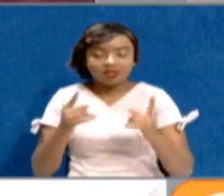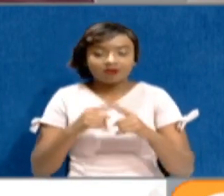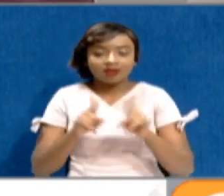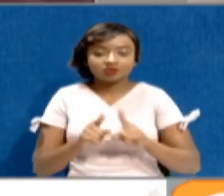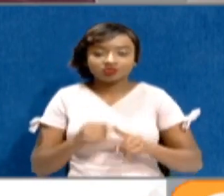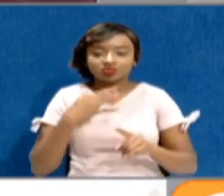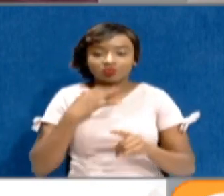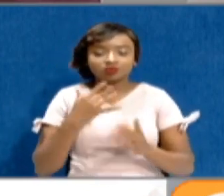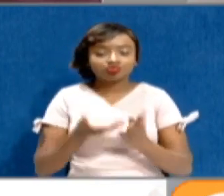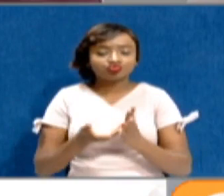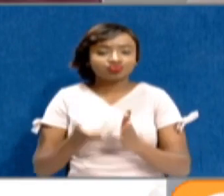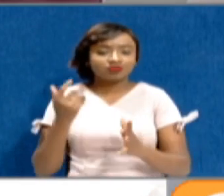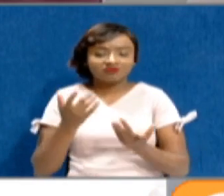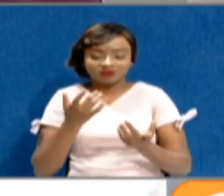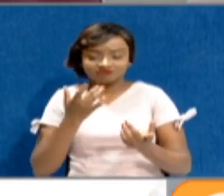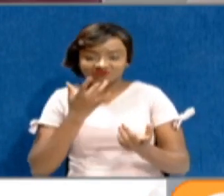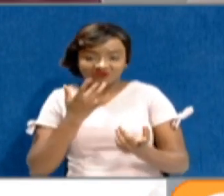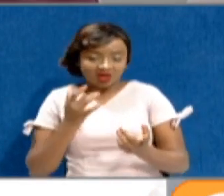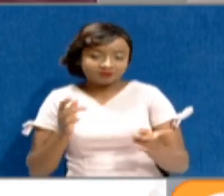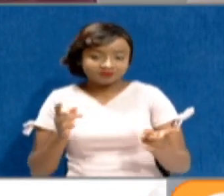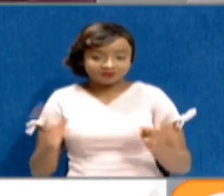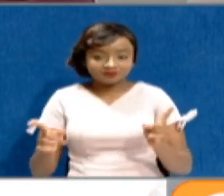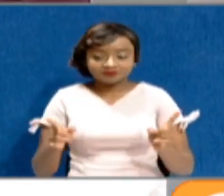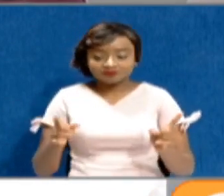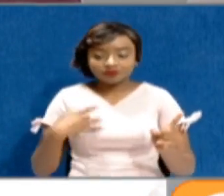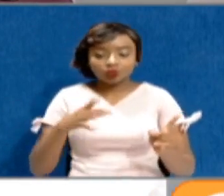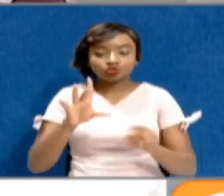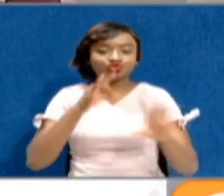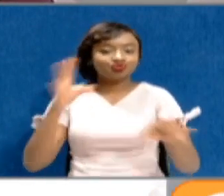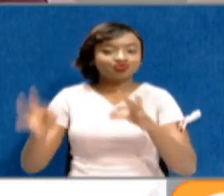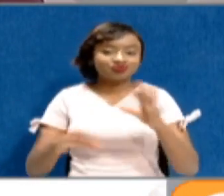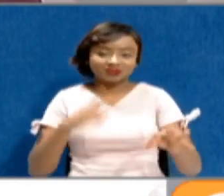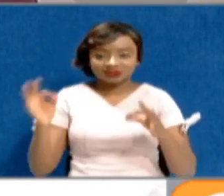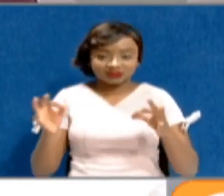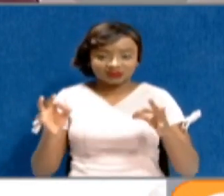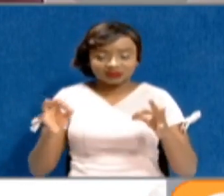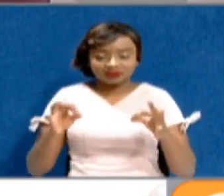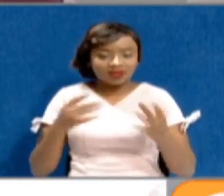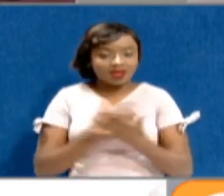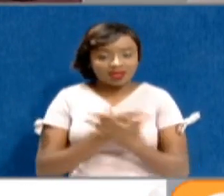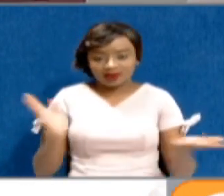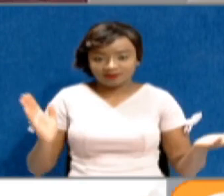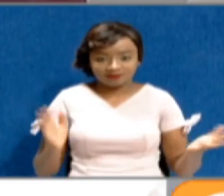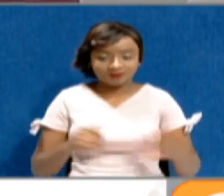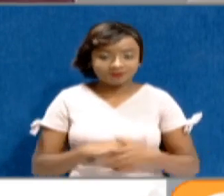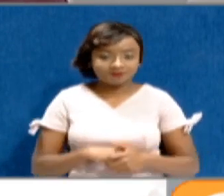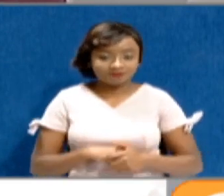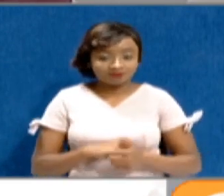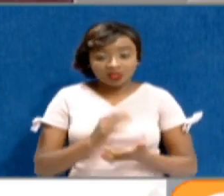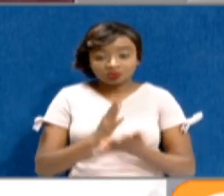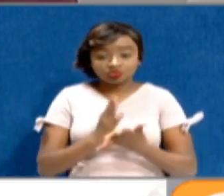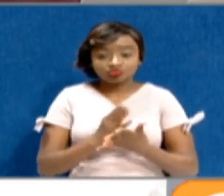bias, particularly with human beings. So they do what is called a randomized double-blind study. Now, it